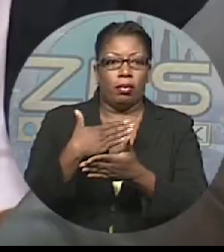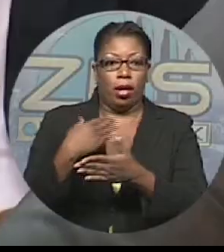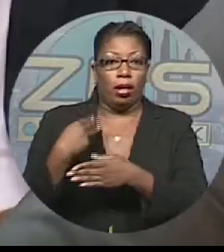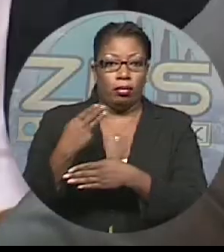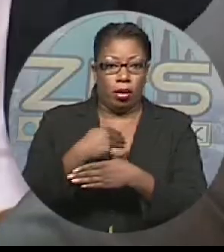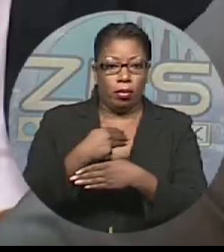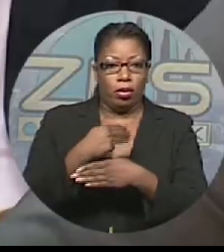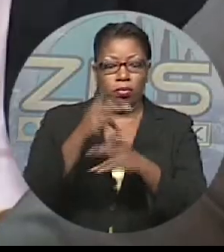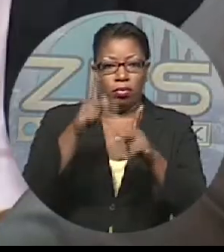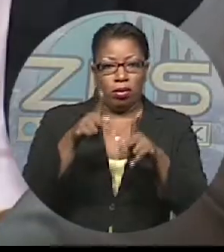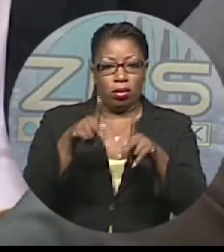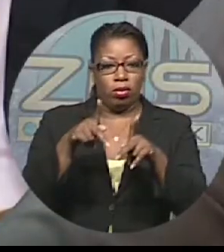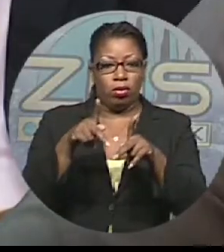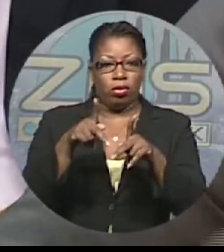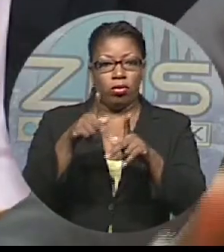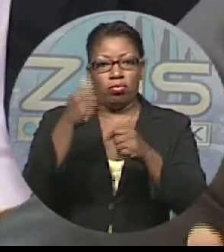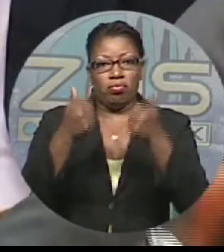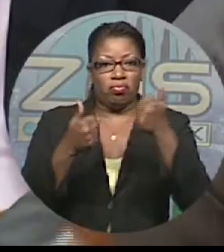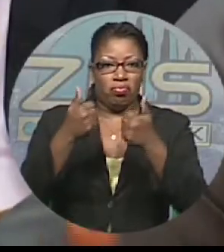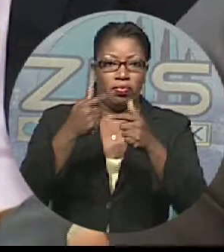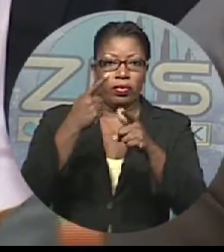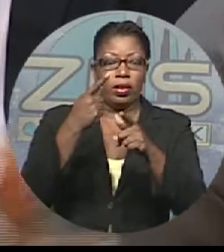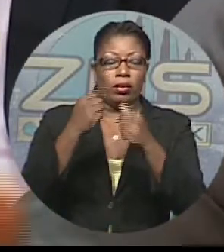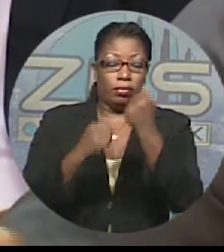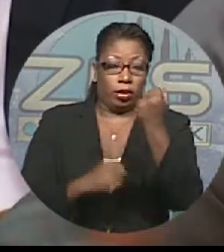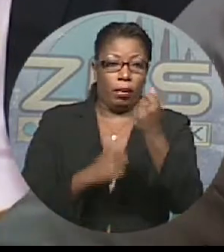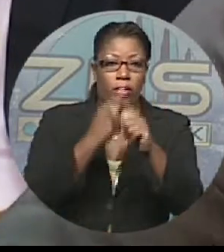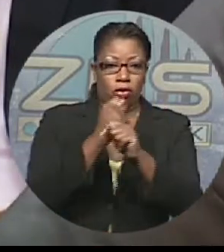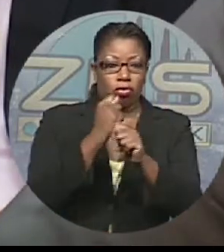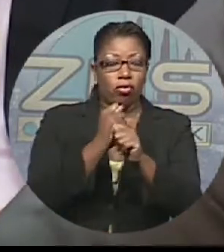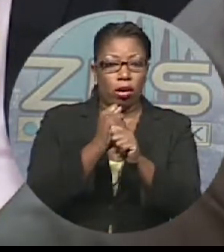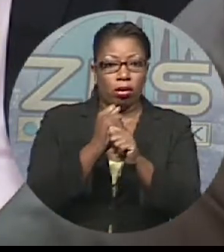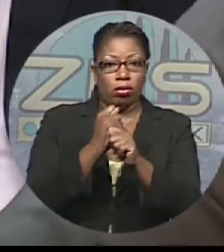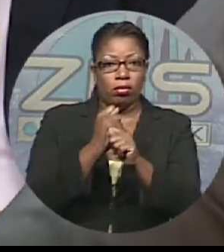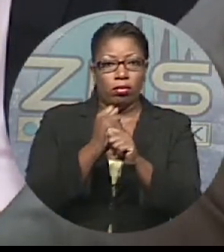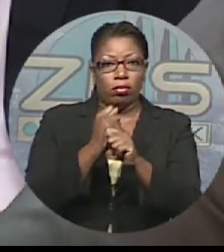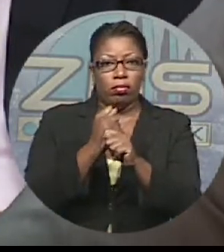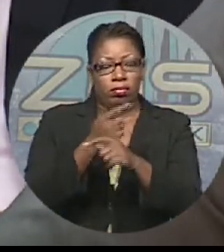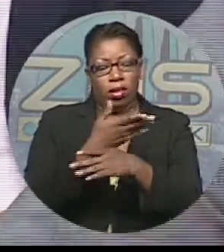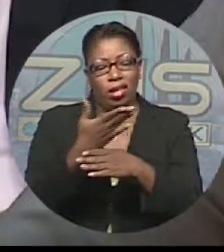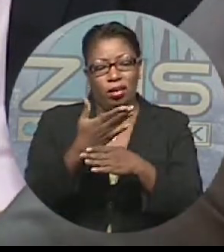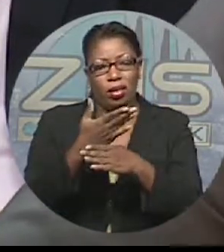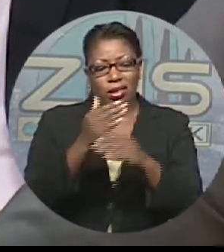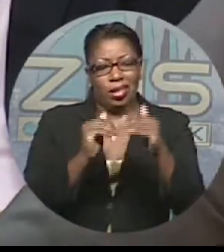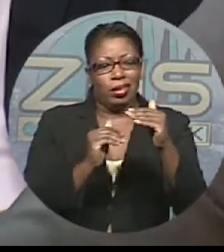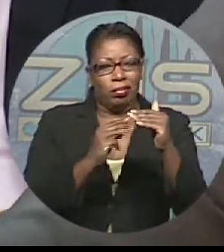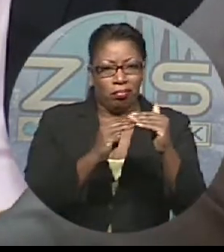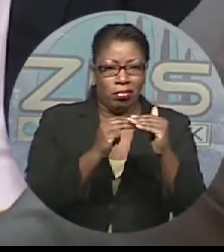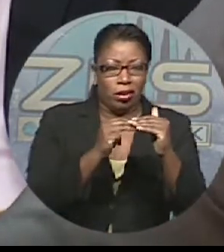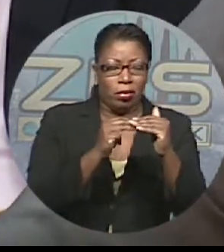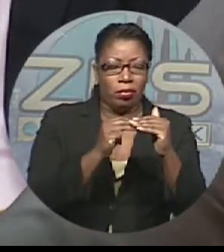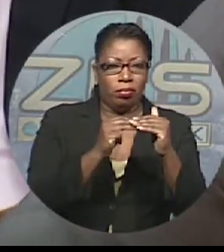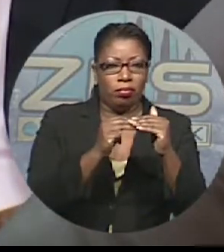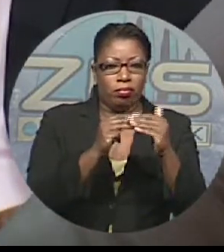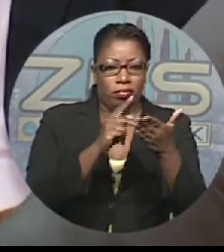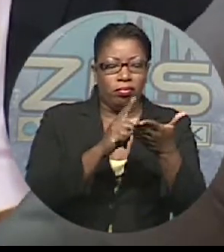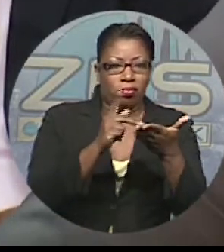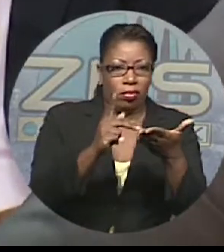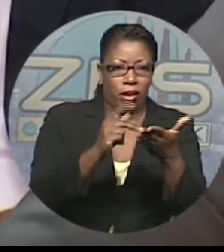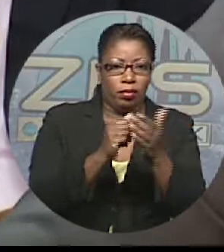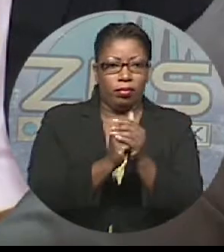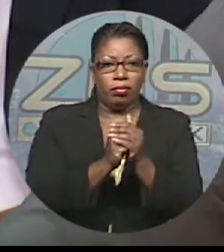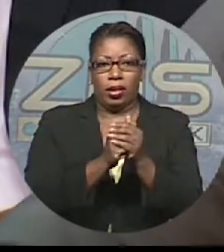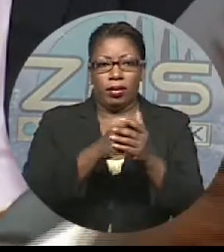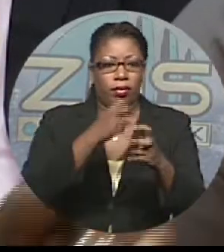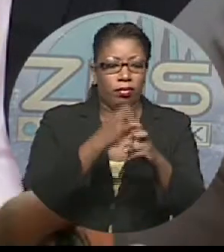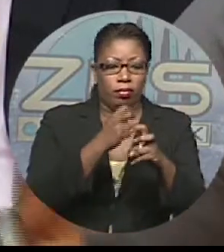drive the garbage trucks, and the ones who are loaders who have to pick up those garbage, they make the minimum wage. And they have the most physical